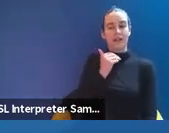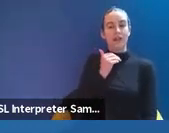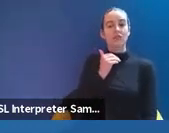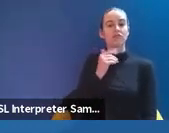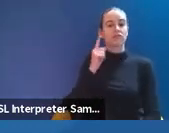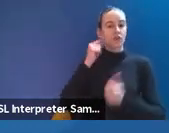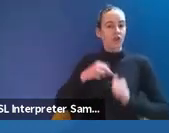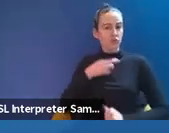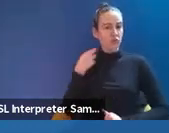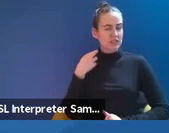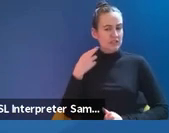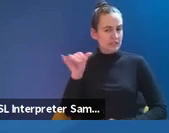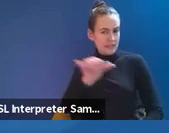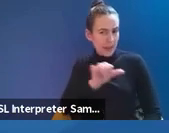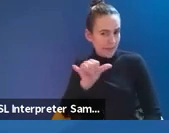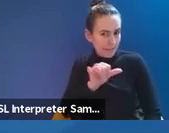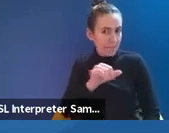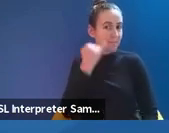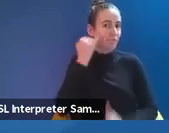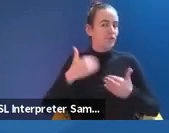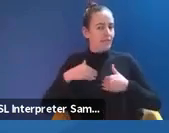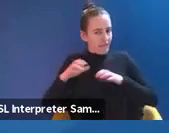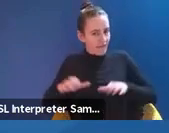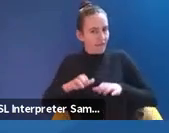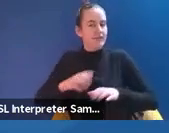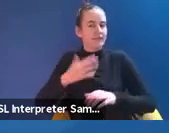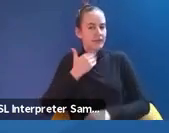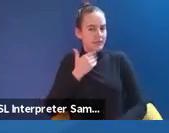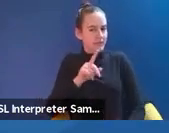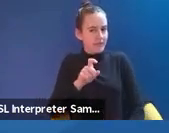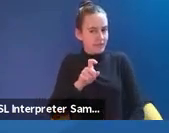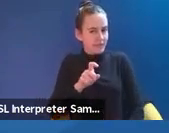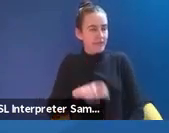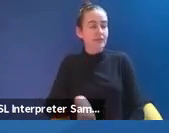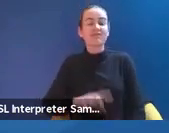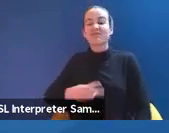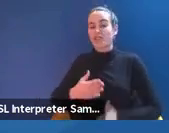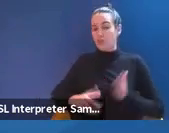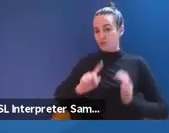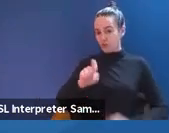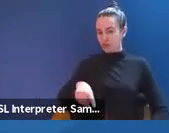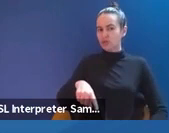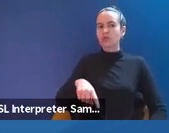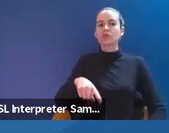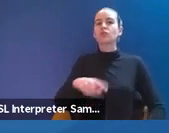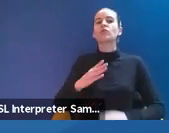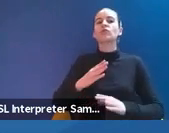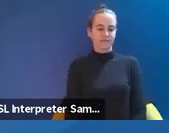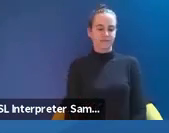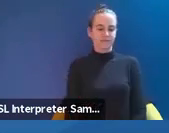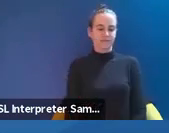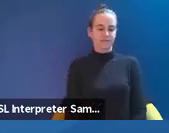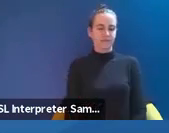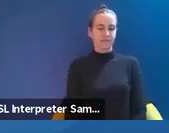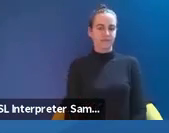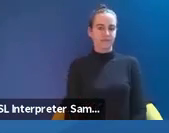same as someone who has active diabetes? And what can they do to avoid future problems?